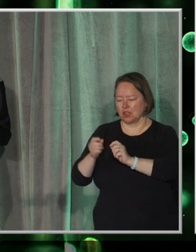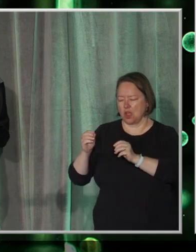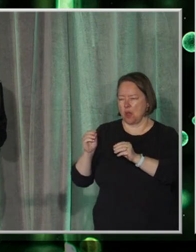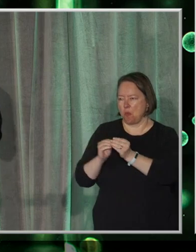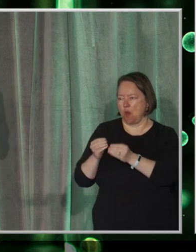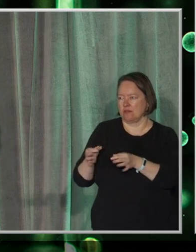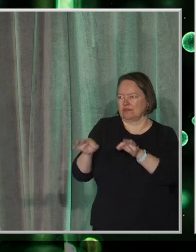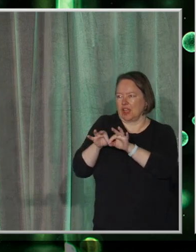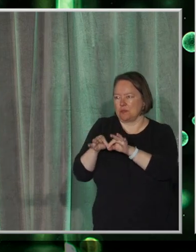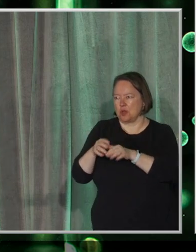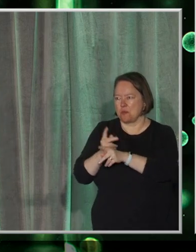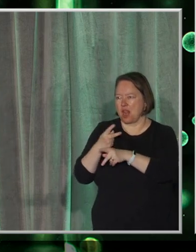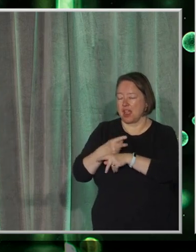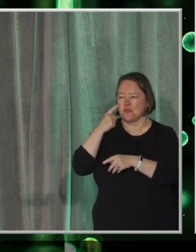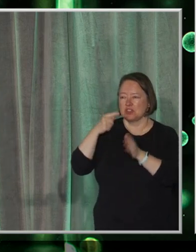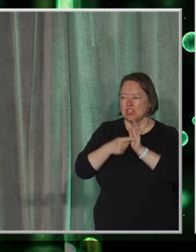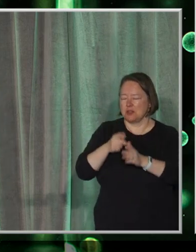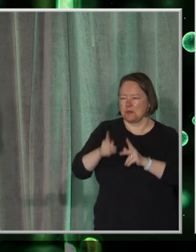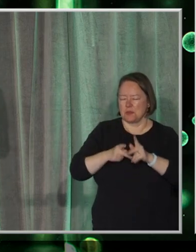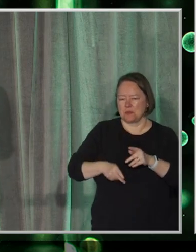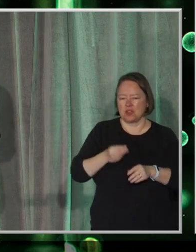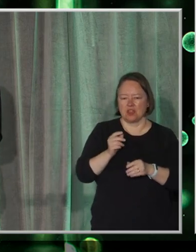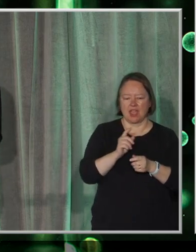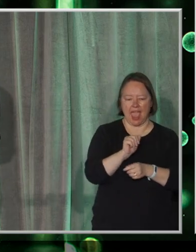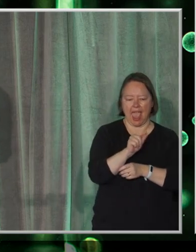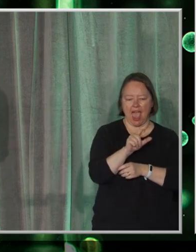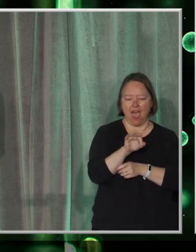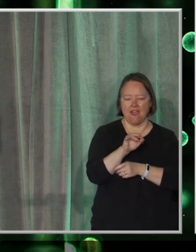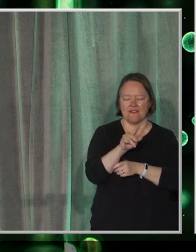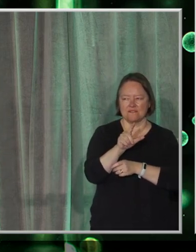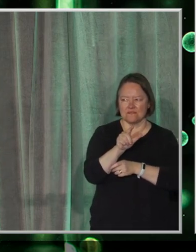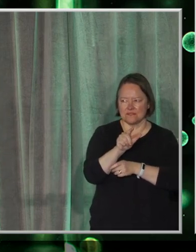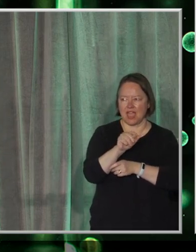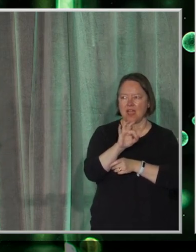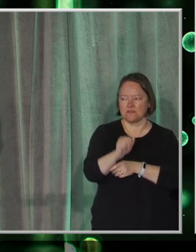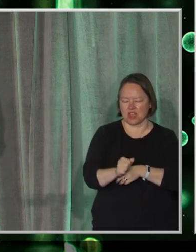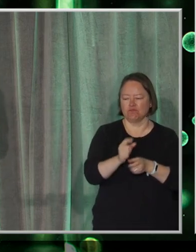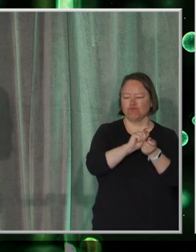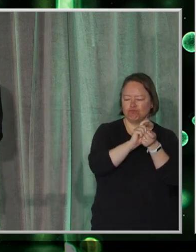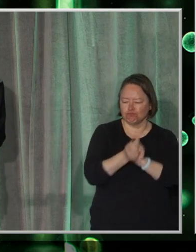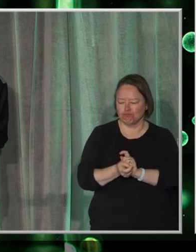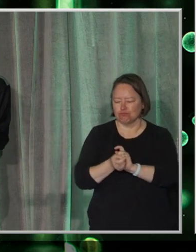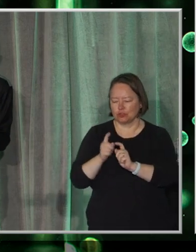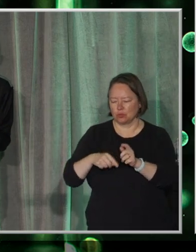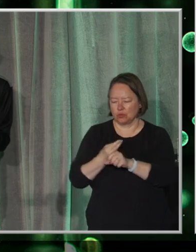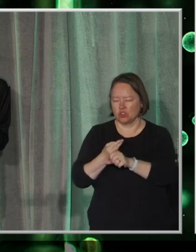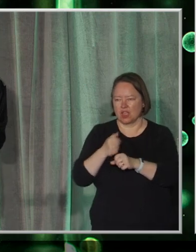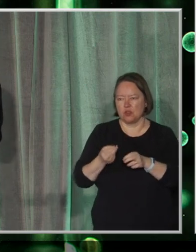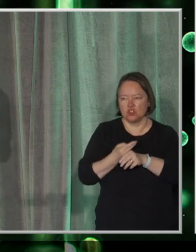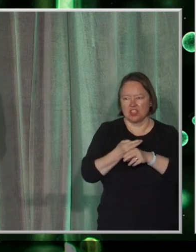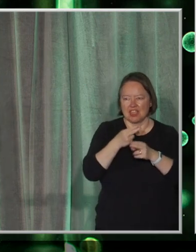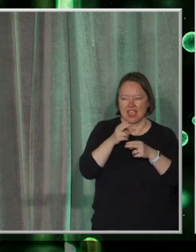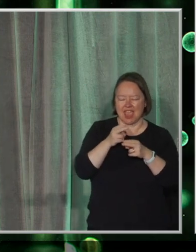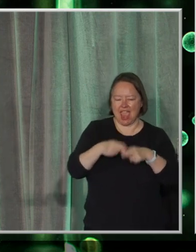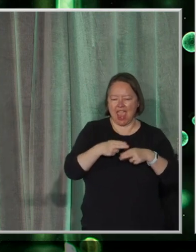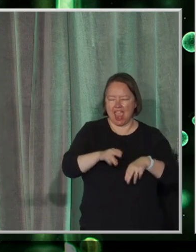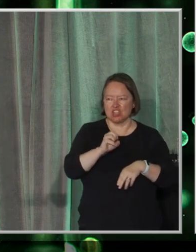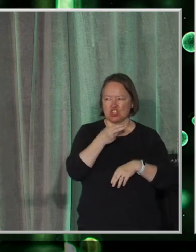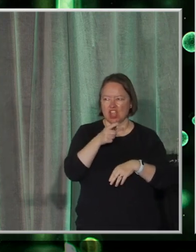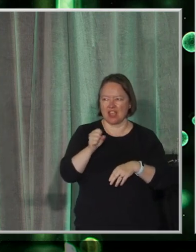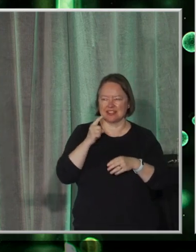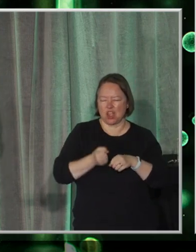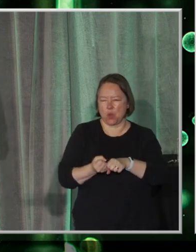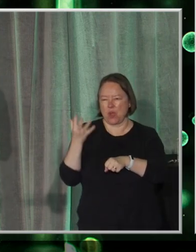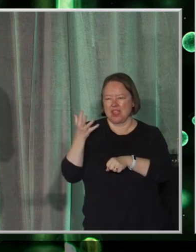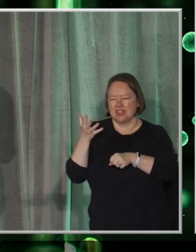product. Like, for example, we'll be converting alfalfa, underutilized protein-rich resource in Rwanda, and the eggshells. The eggshells are the waste materials for